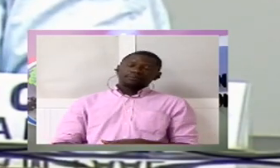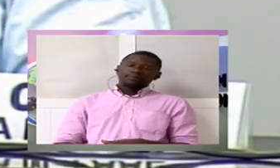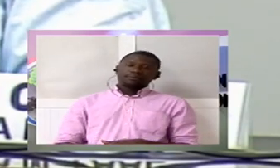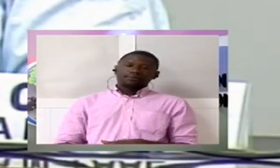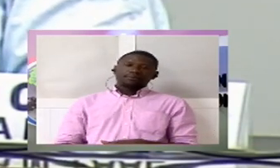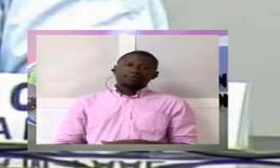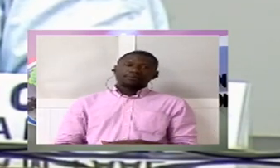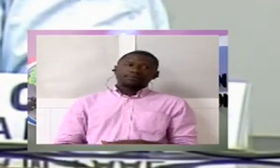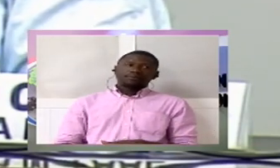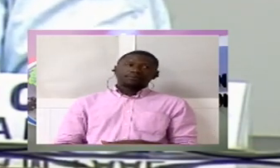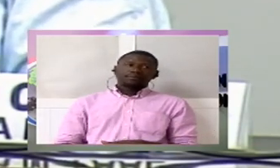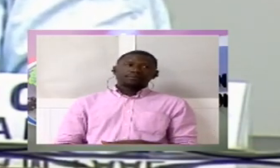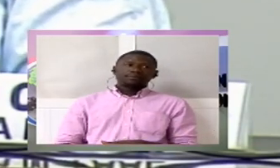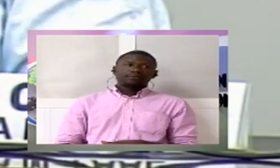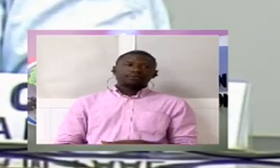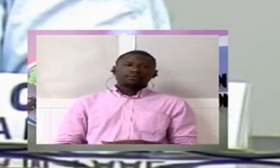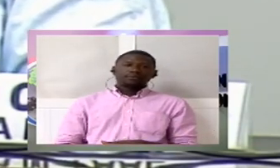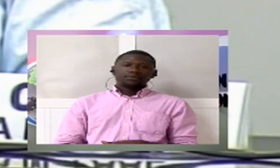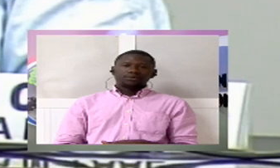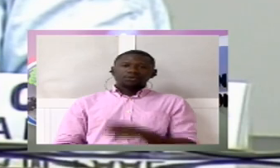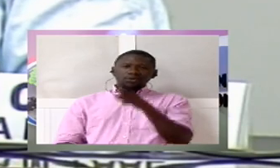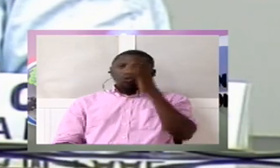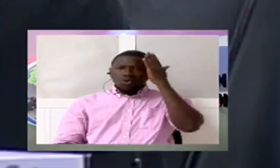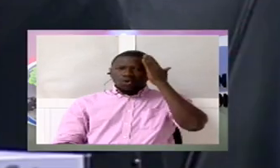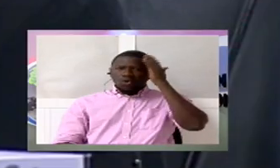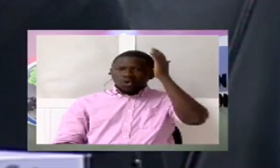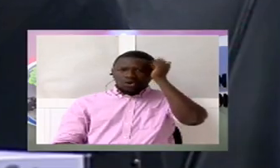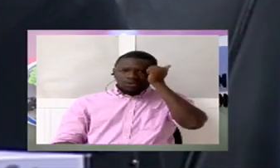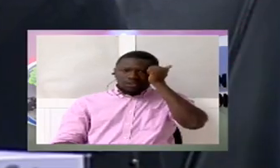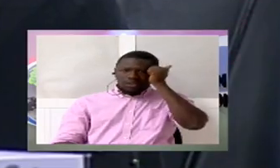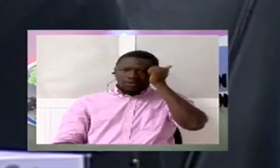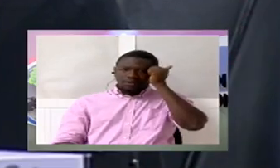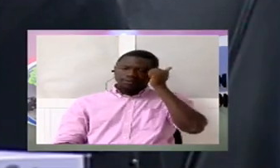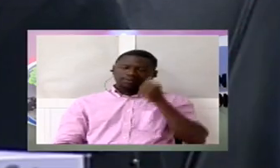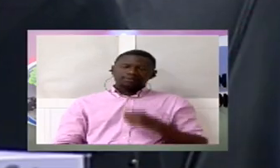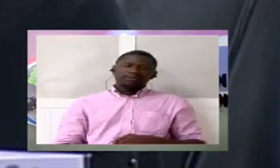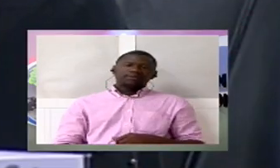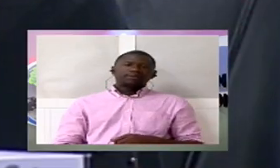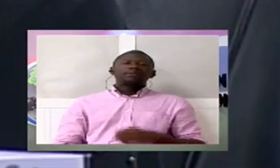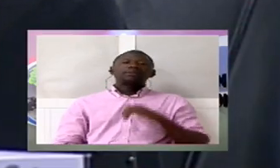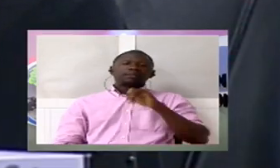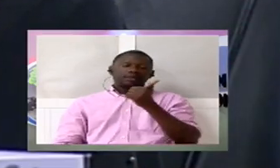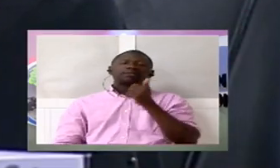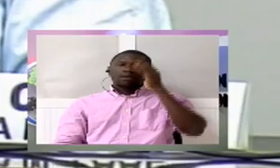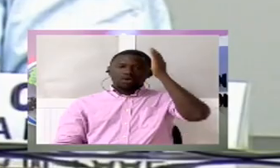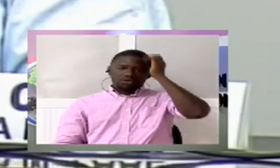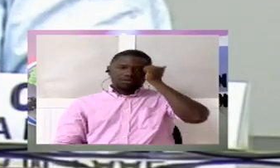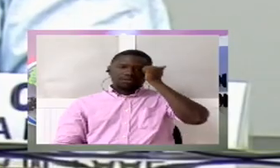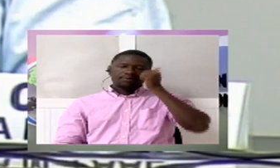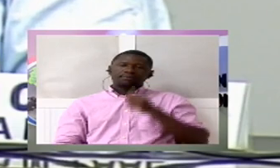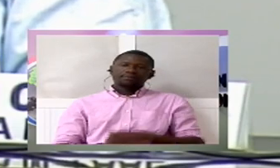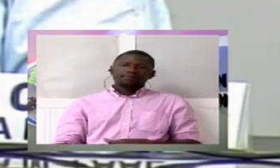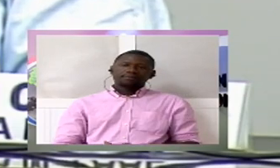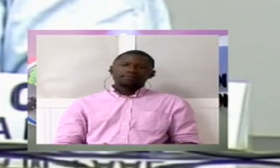TRRC. Do you understand that? Yo faham le bang. Yes, I okay. I